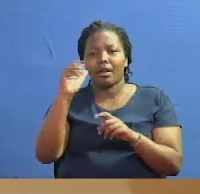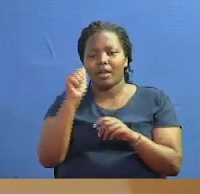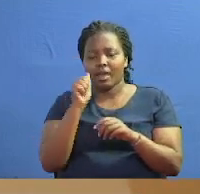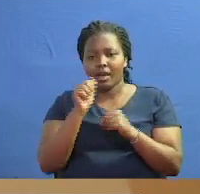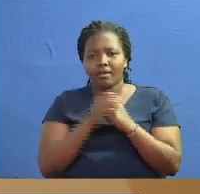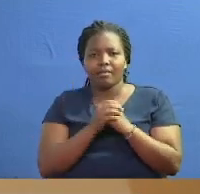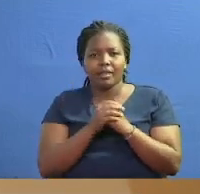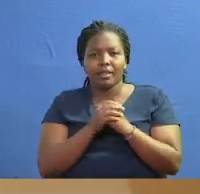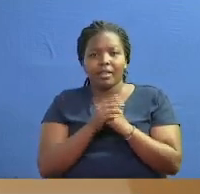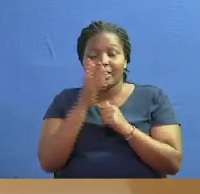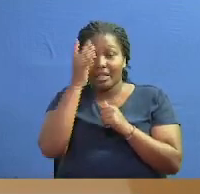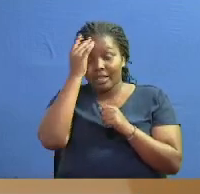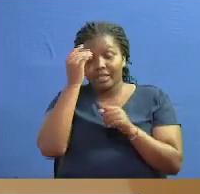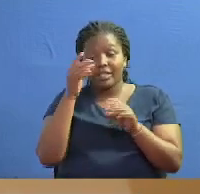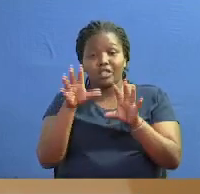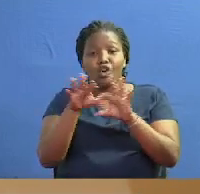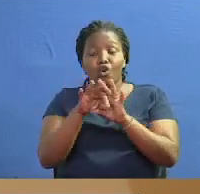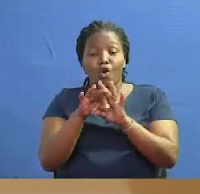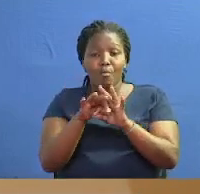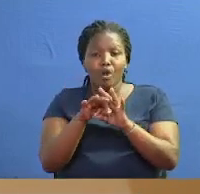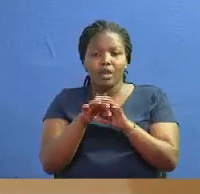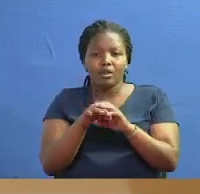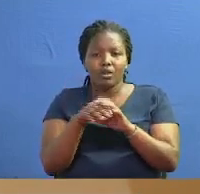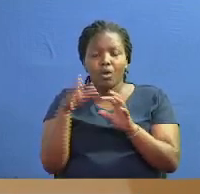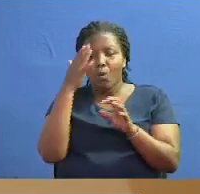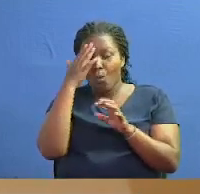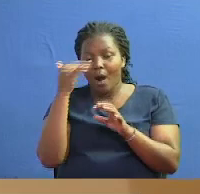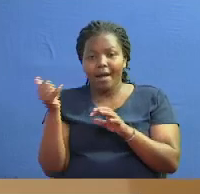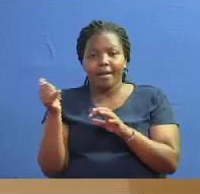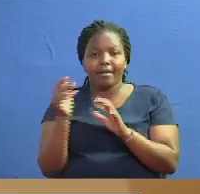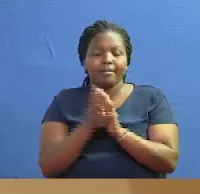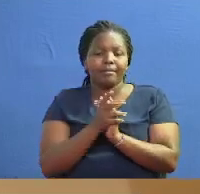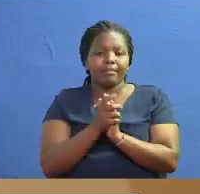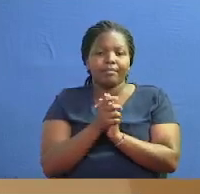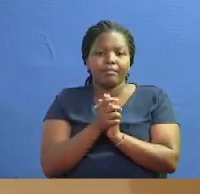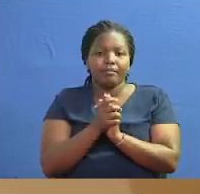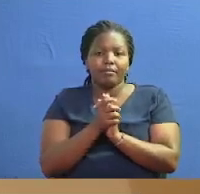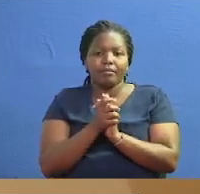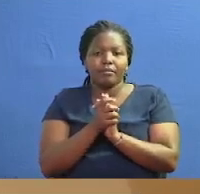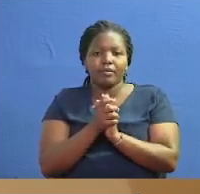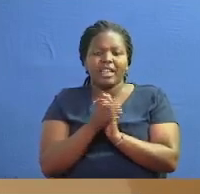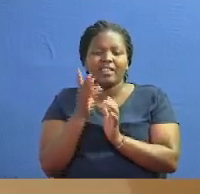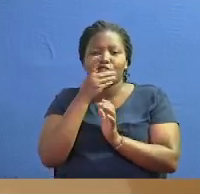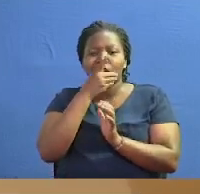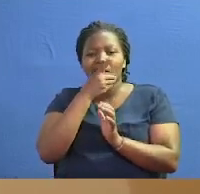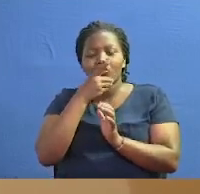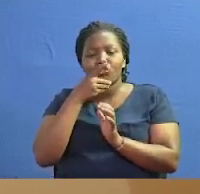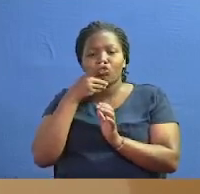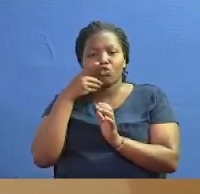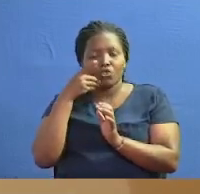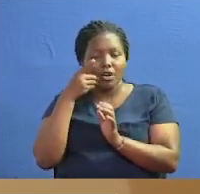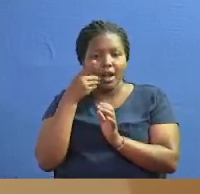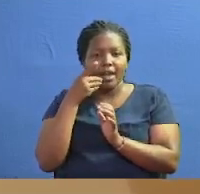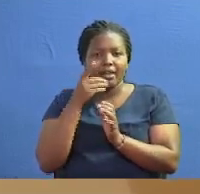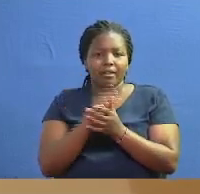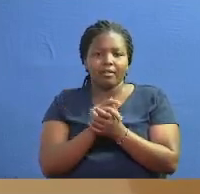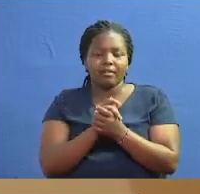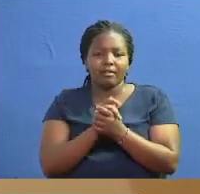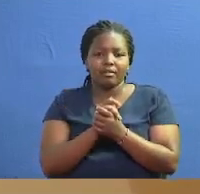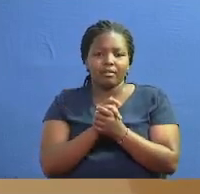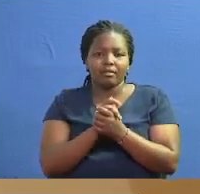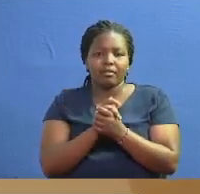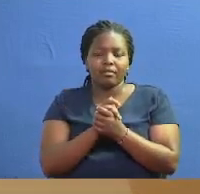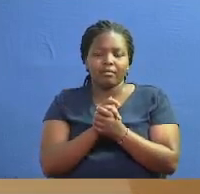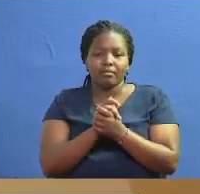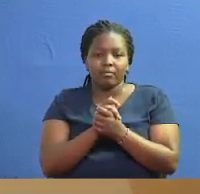is still common in sub-Saharan Africa, majorly because it's the climate that